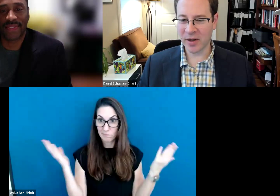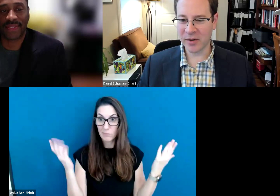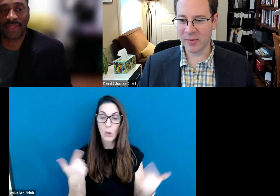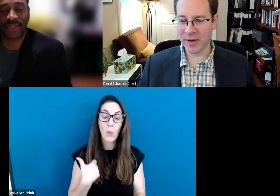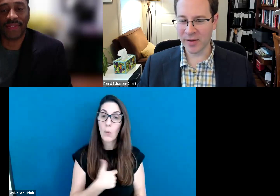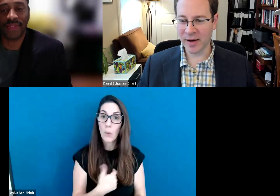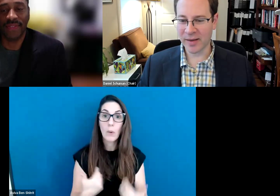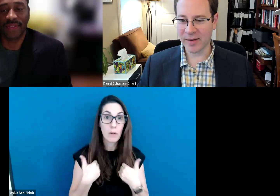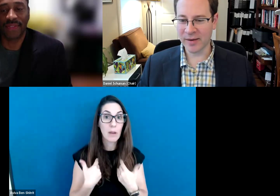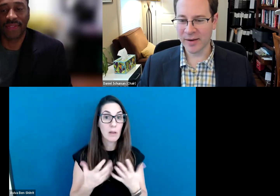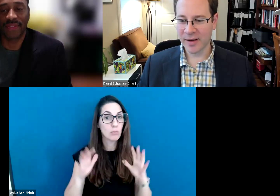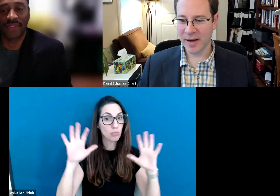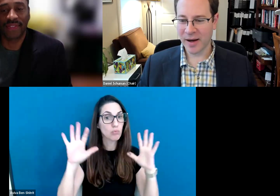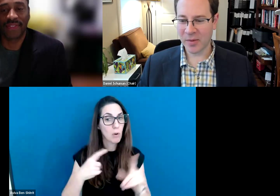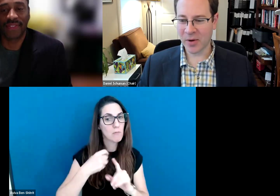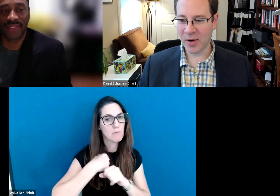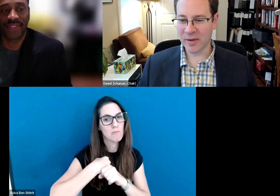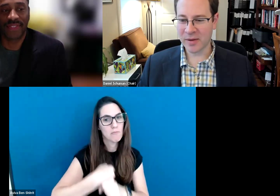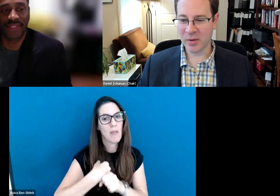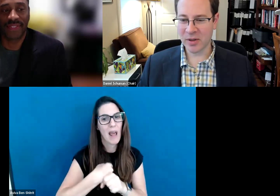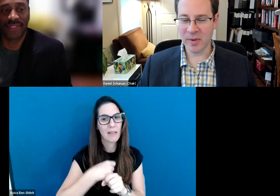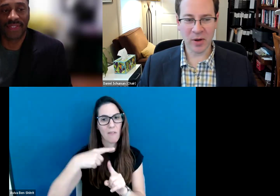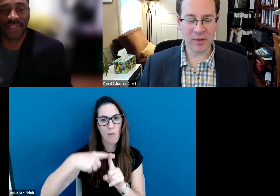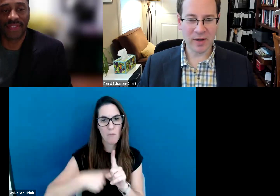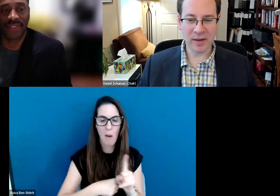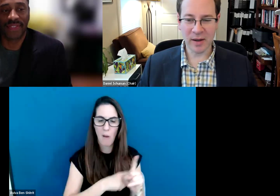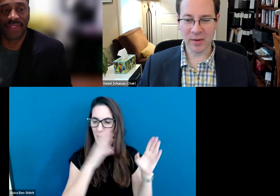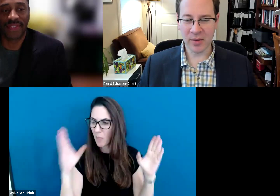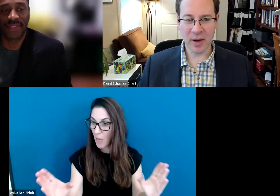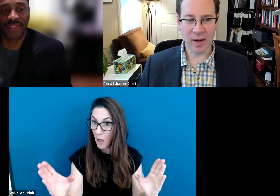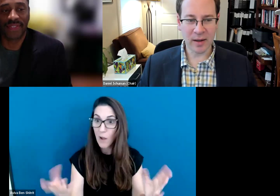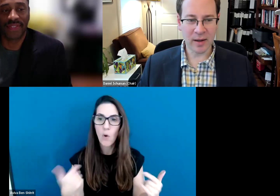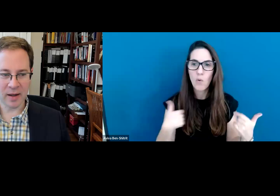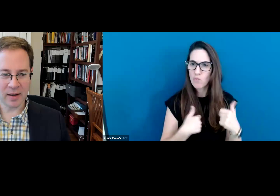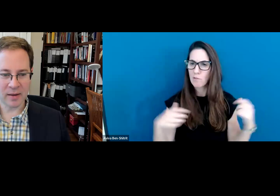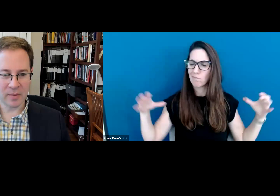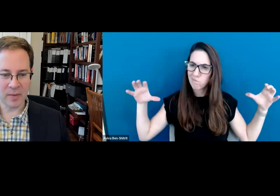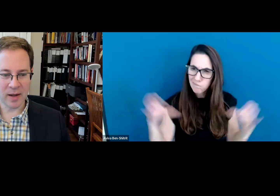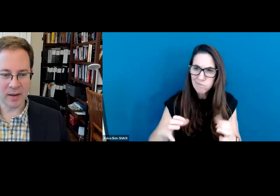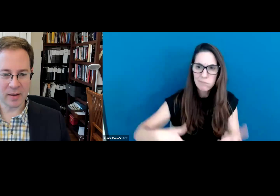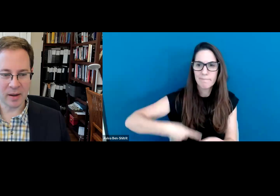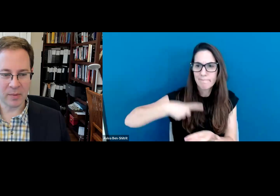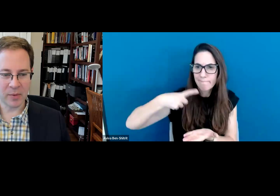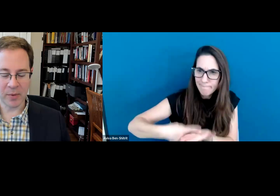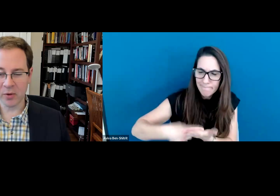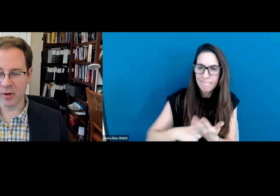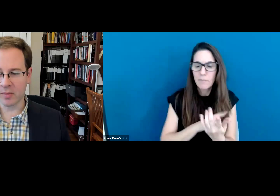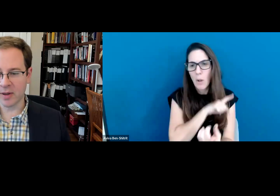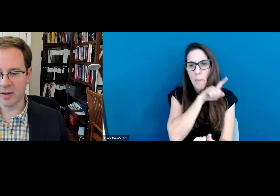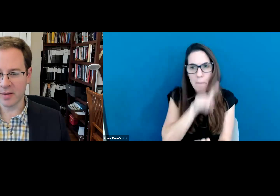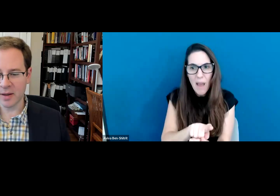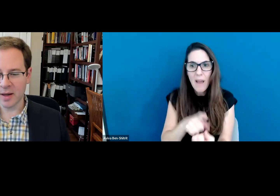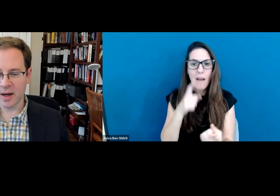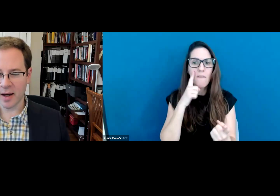had a productive month, I think. Where all of us, or just about all of us, got together and met in